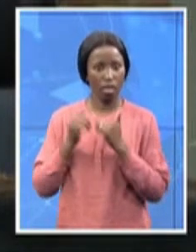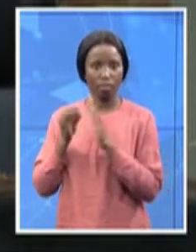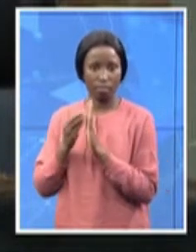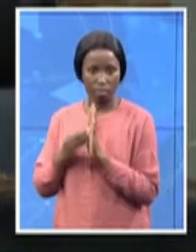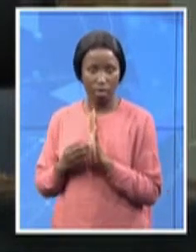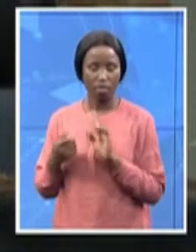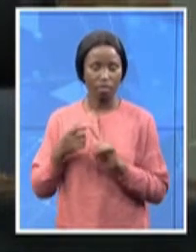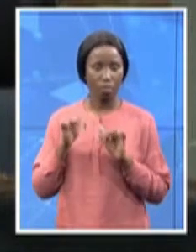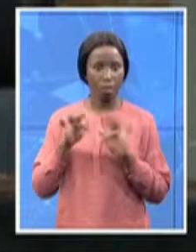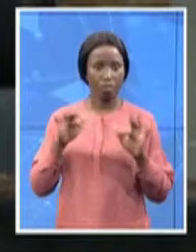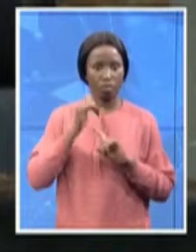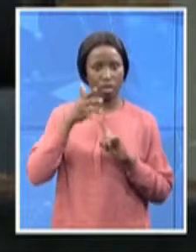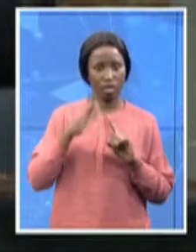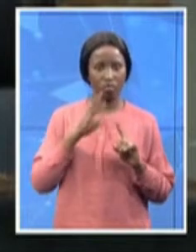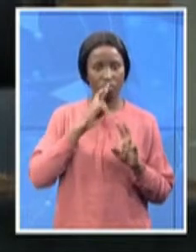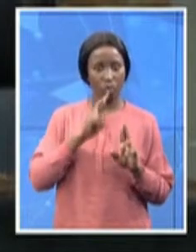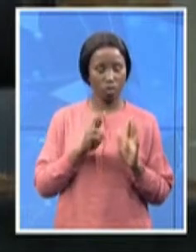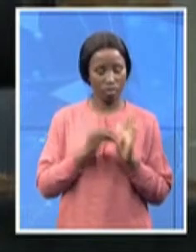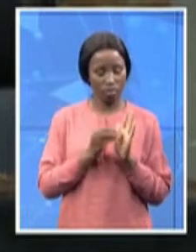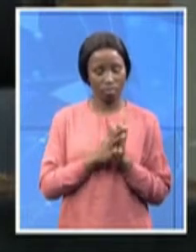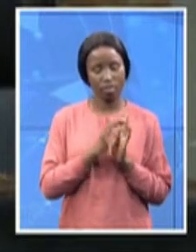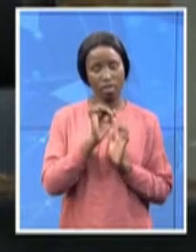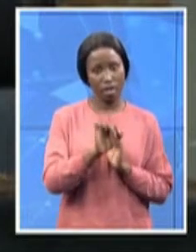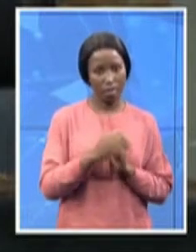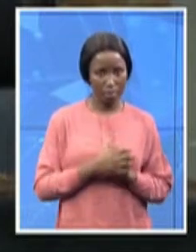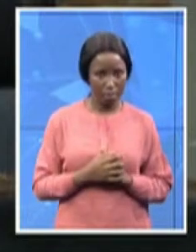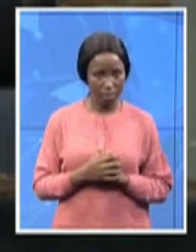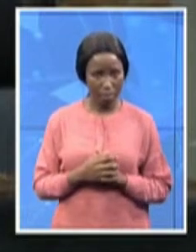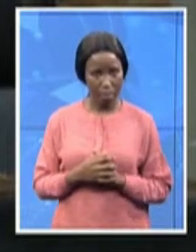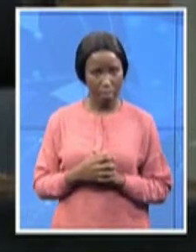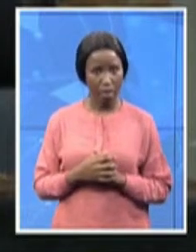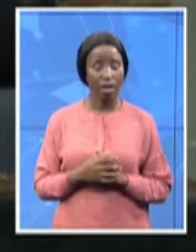This report was challenged on the grounds of